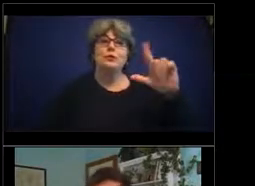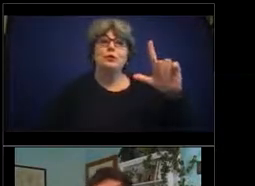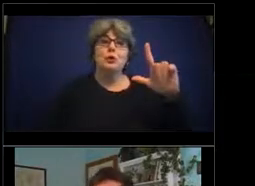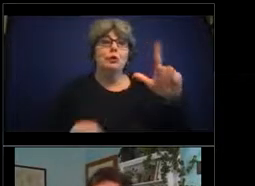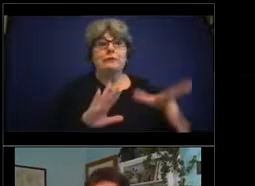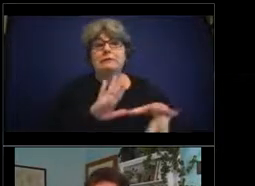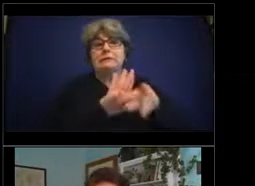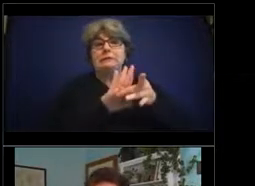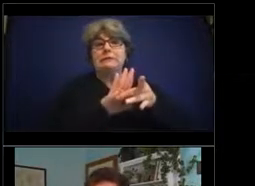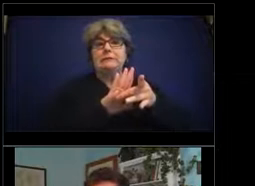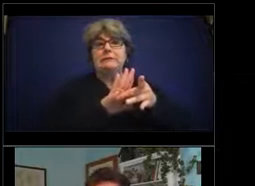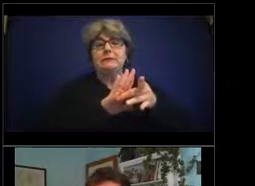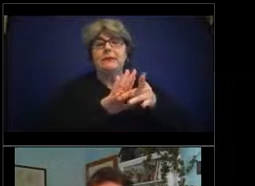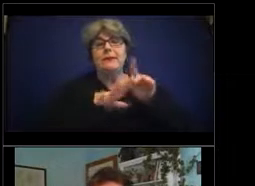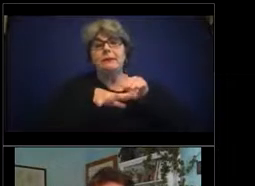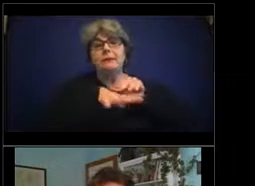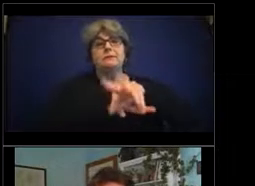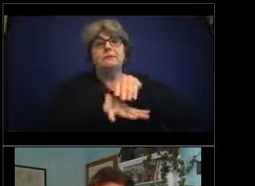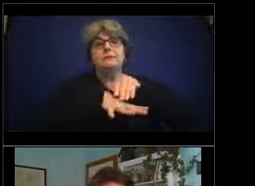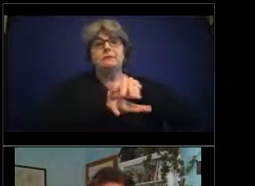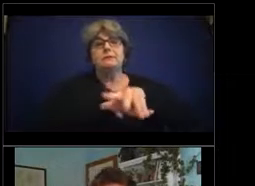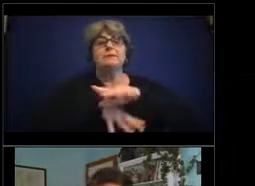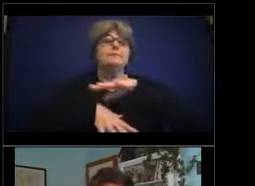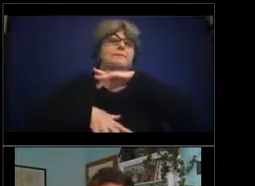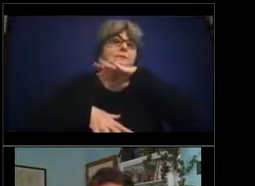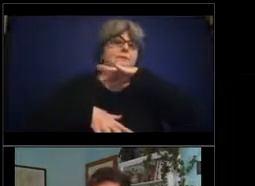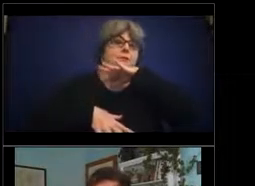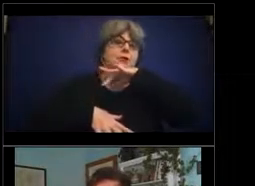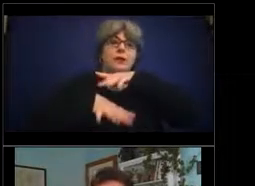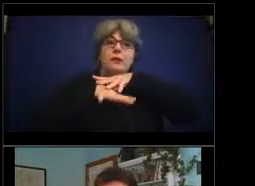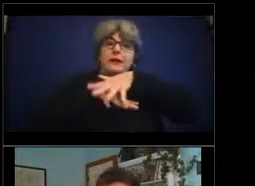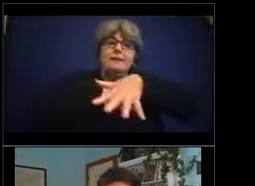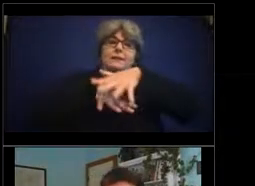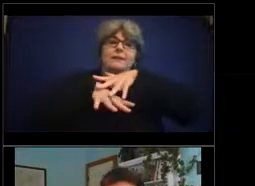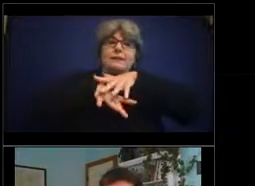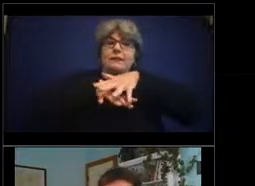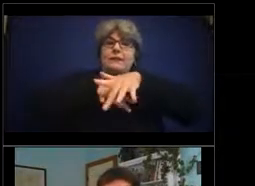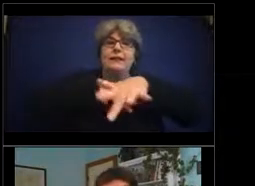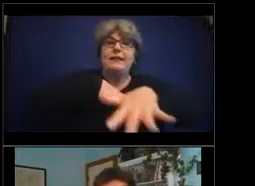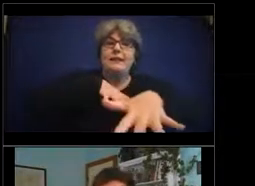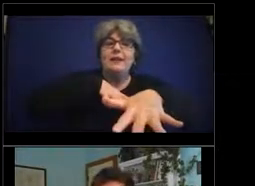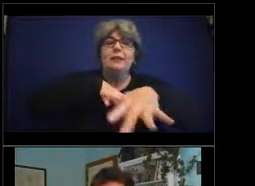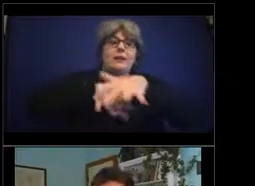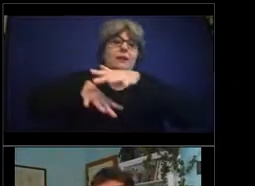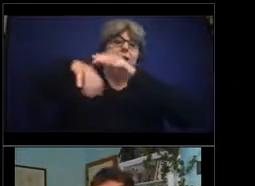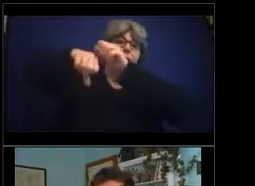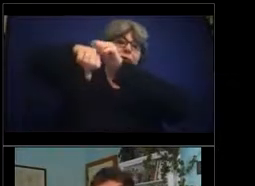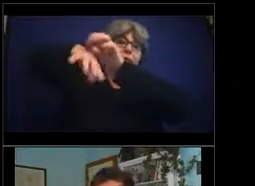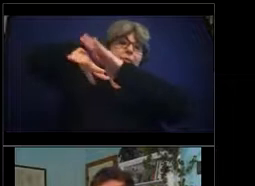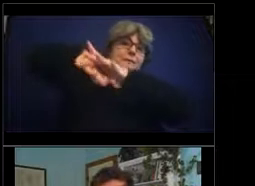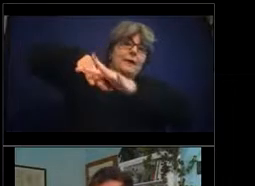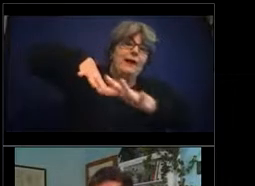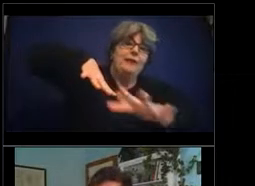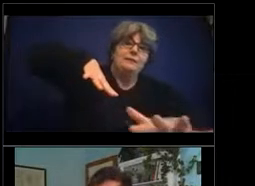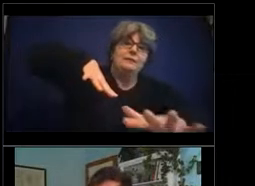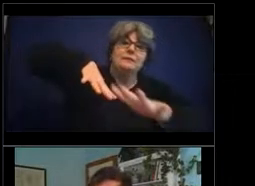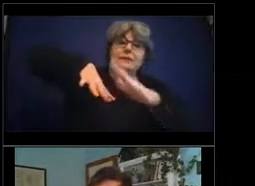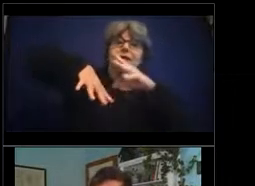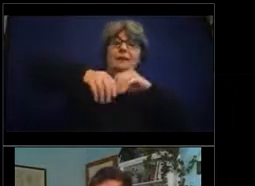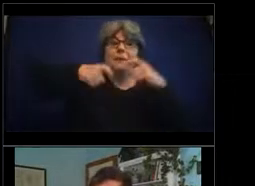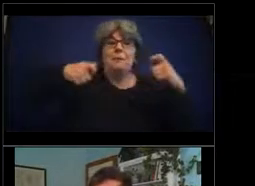causes it to flow over the surface and collect debris as it's going downhill. And on a steep mountainside, it can collect a lot of debris, including